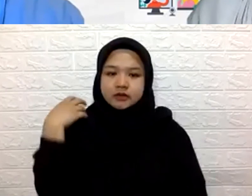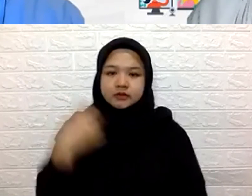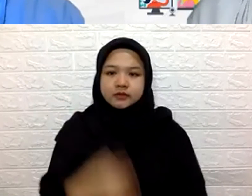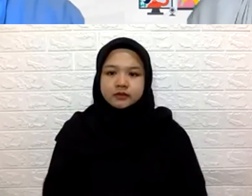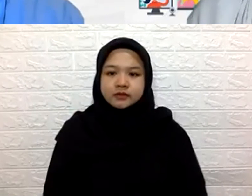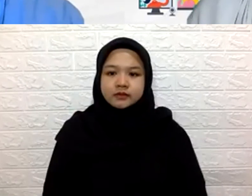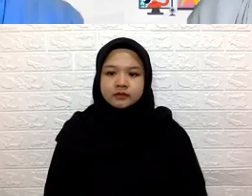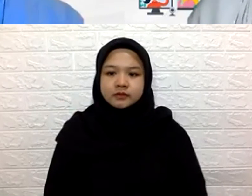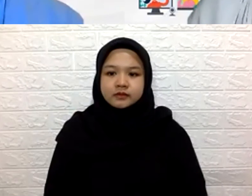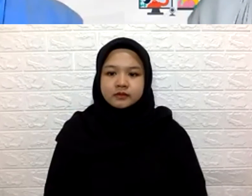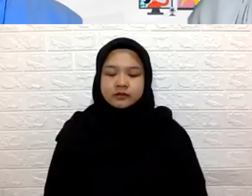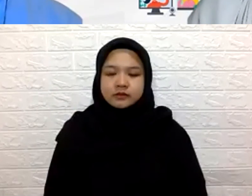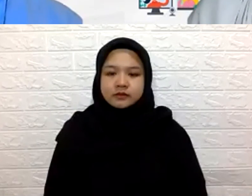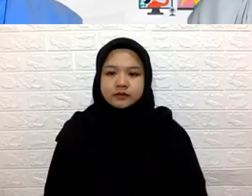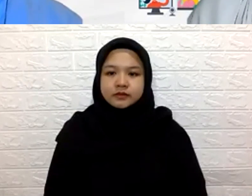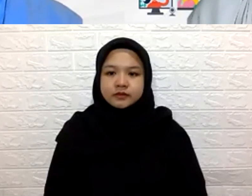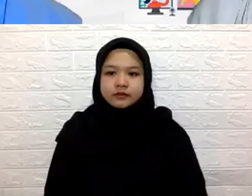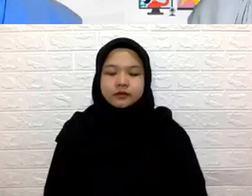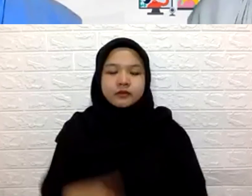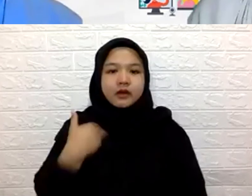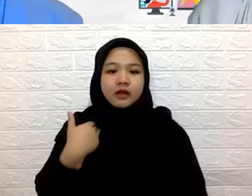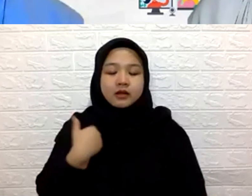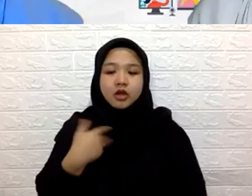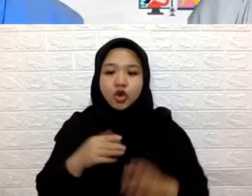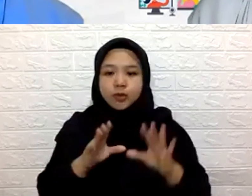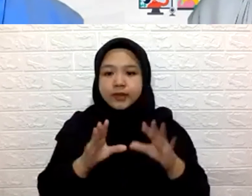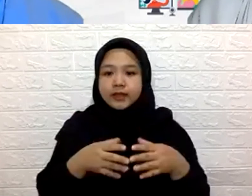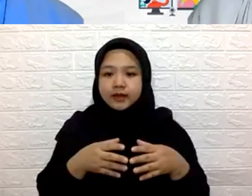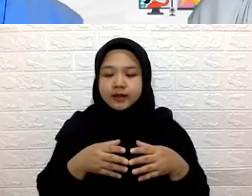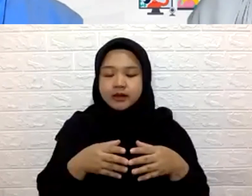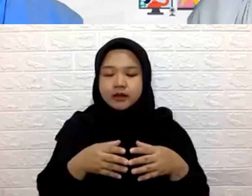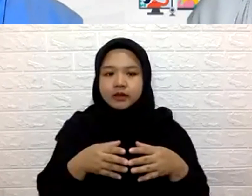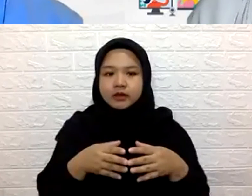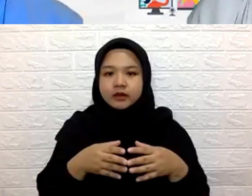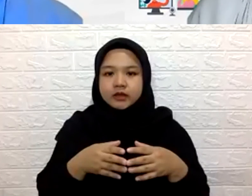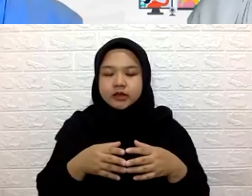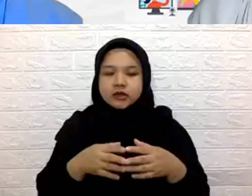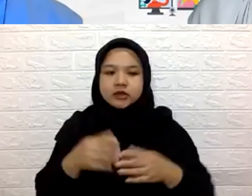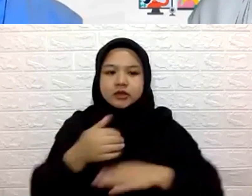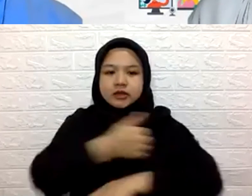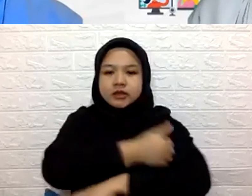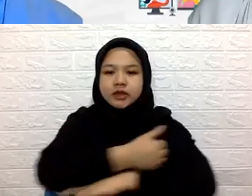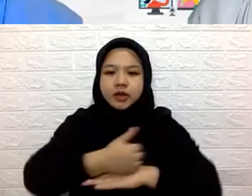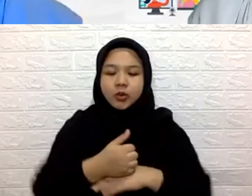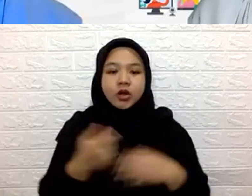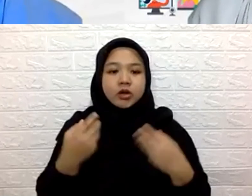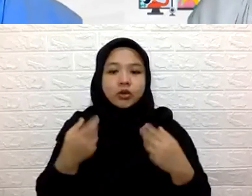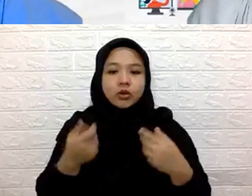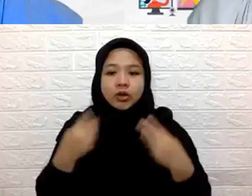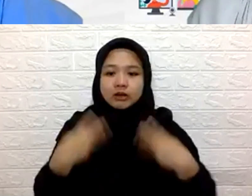there's a committee at the licensing board that will meet to consider the